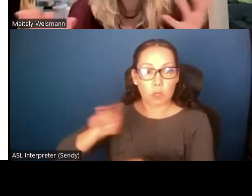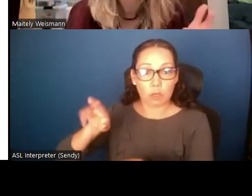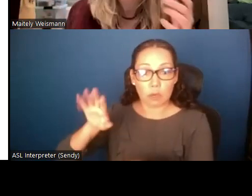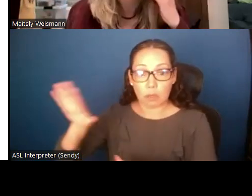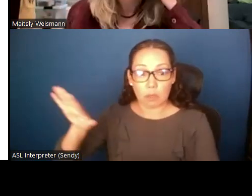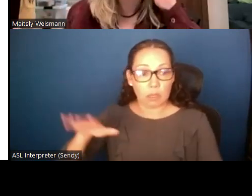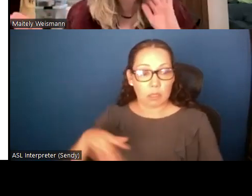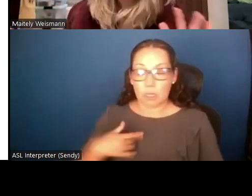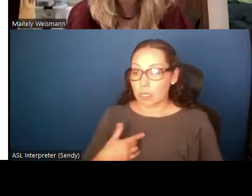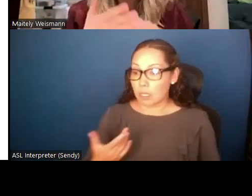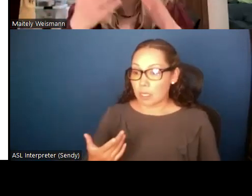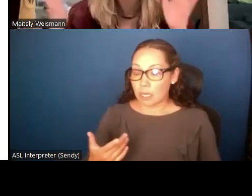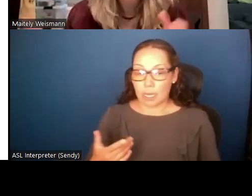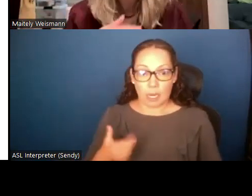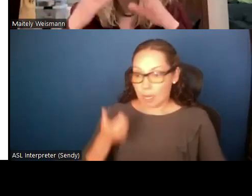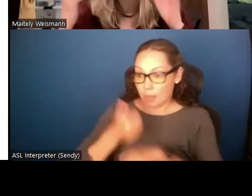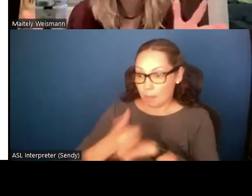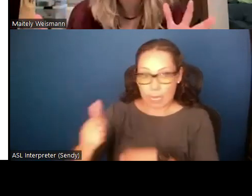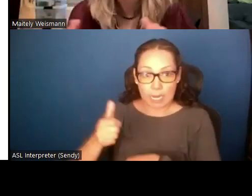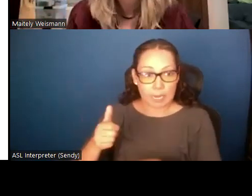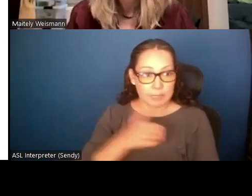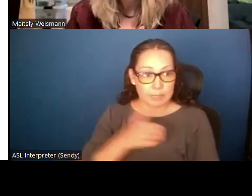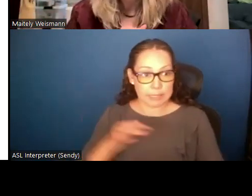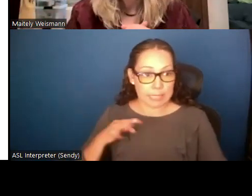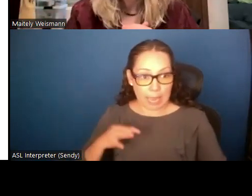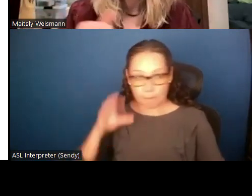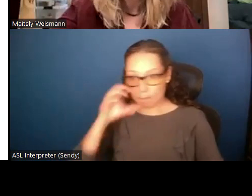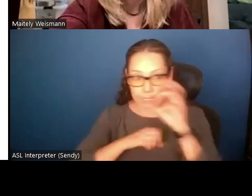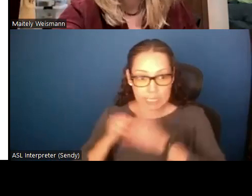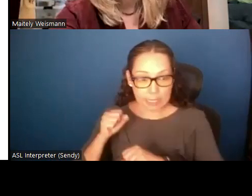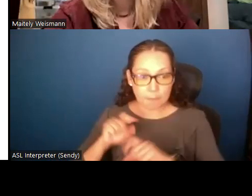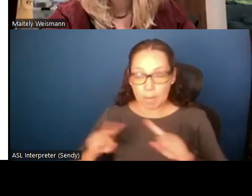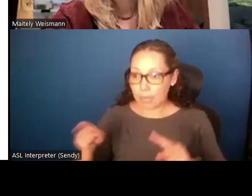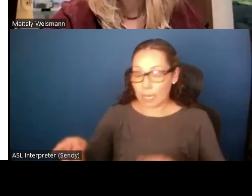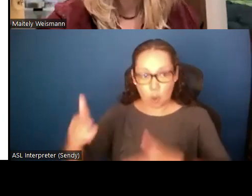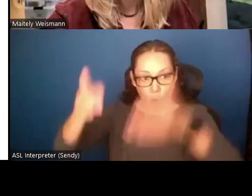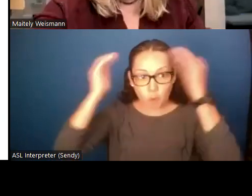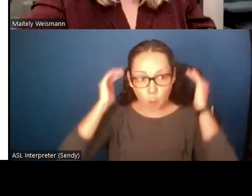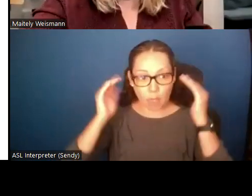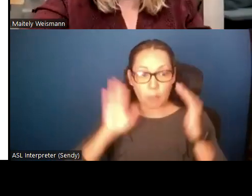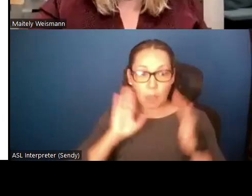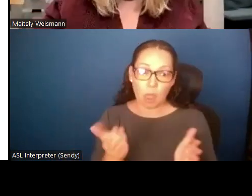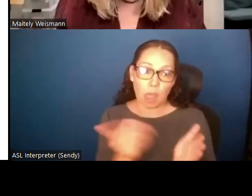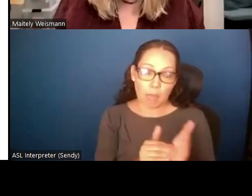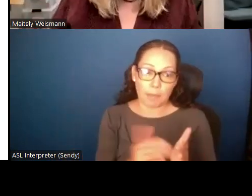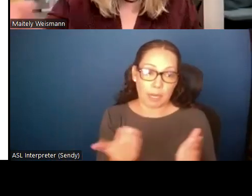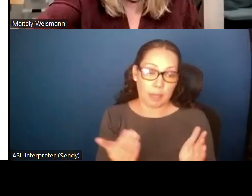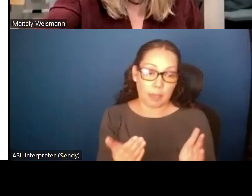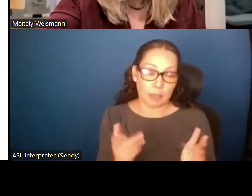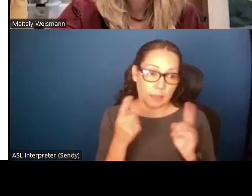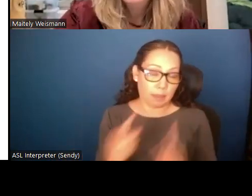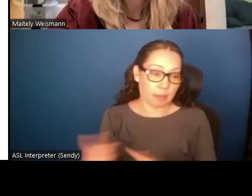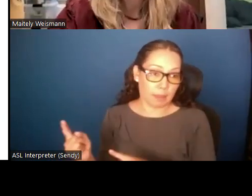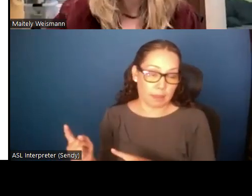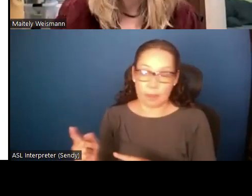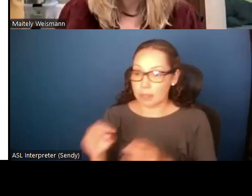they're overwhelmed in a pandemic, an emergency, whatever it is, it's going to happen again. I don't think that there is really any